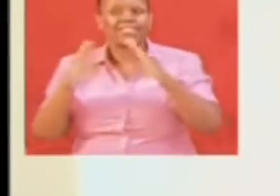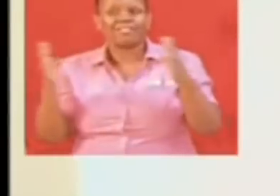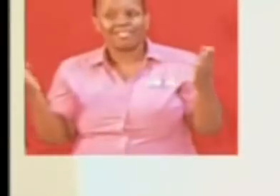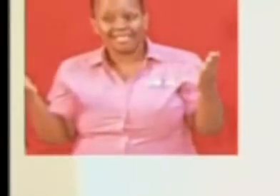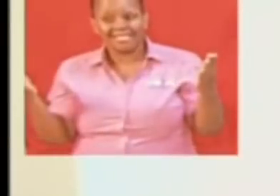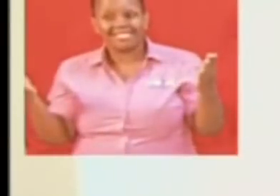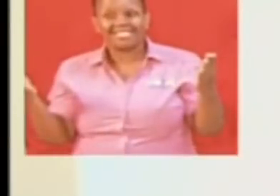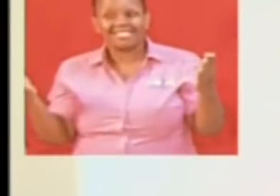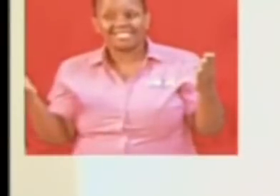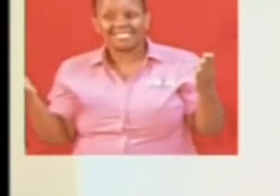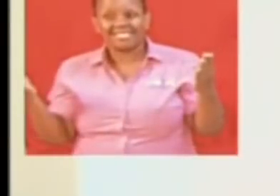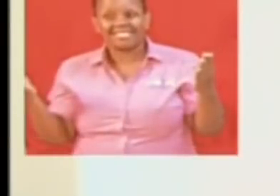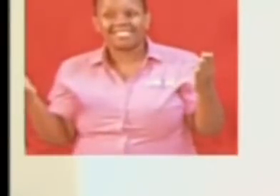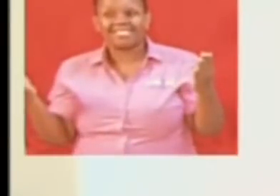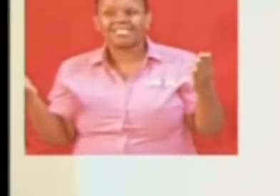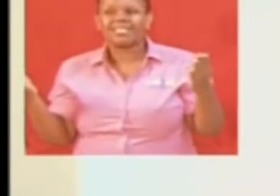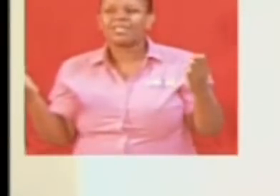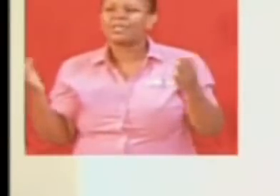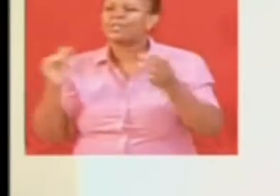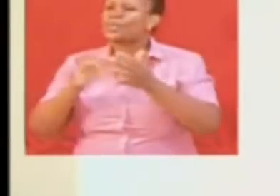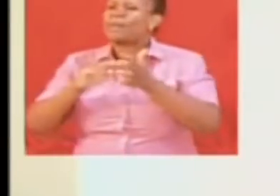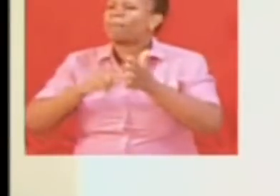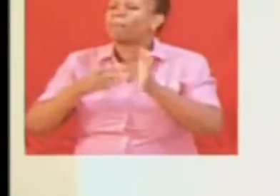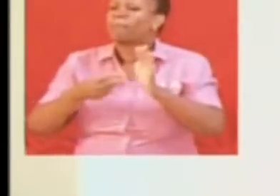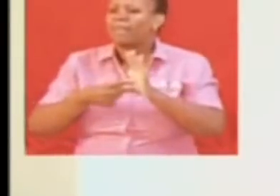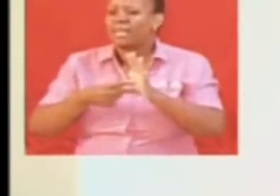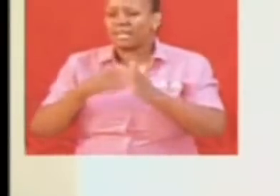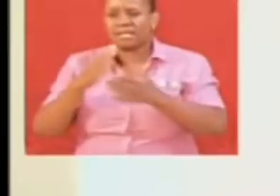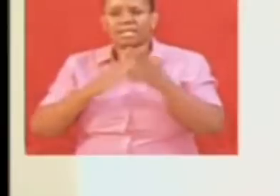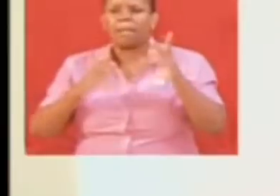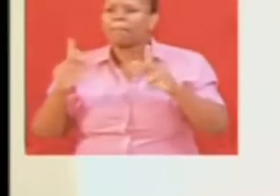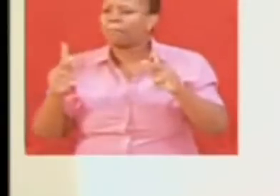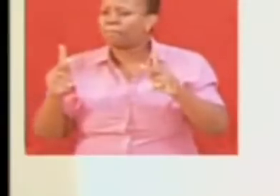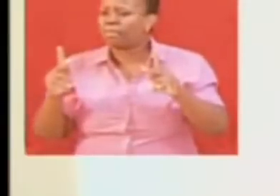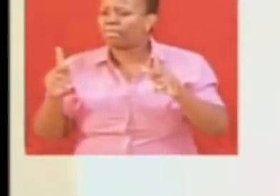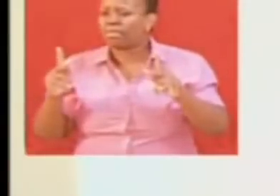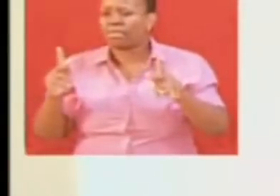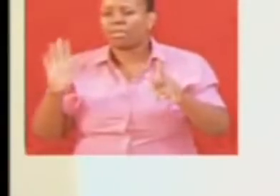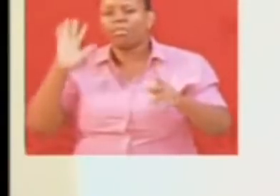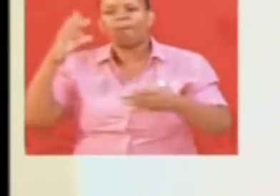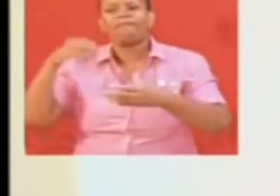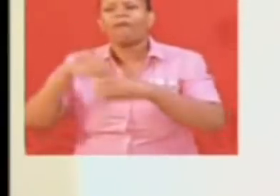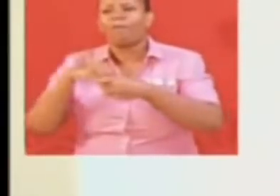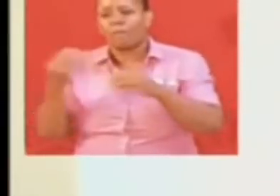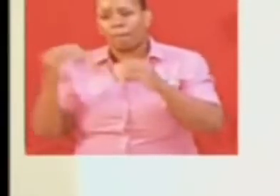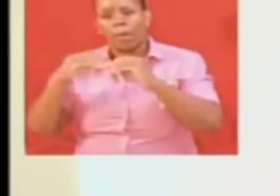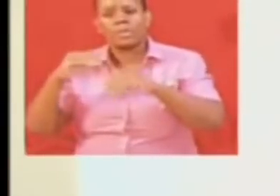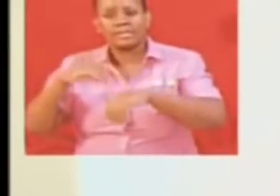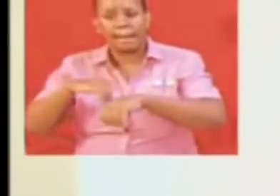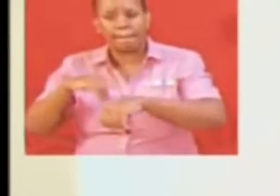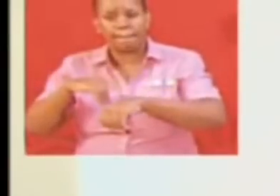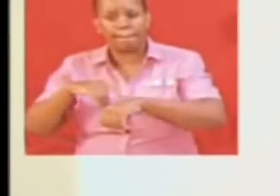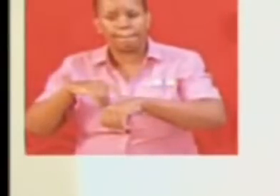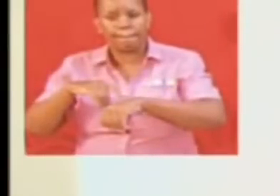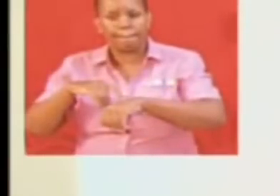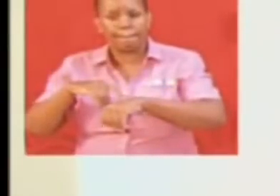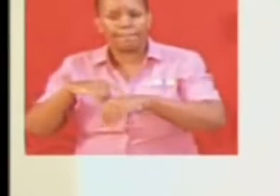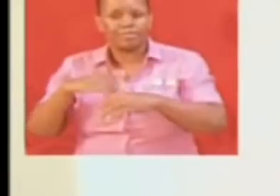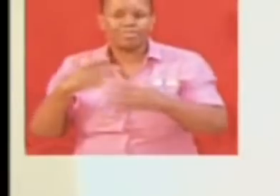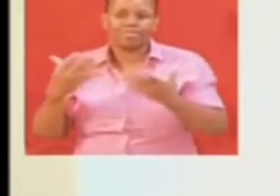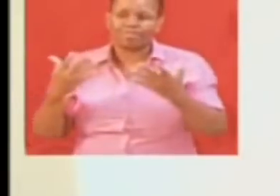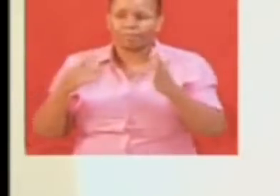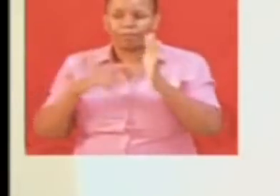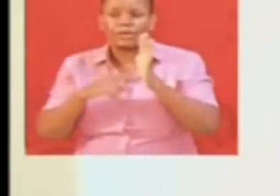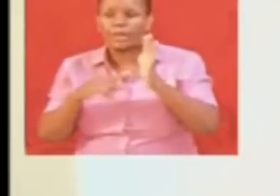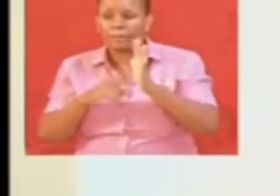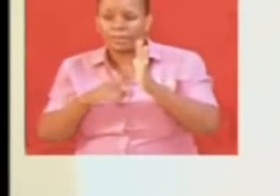longer with that person before an exemption may be granted or it may waive. Whereas somebody in Florida, if you grant an exemption, then